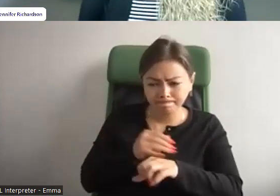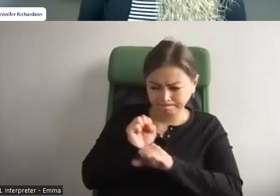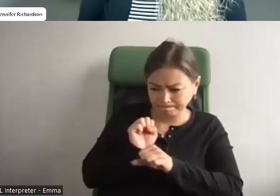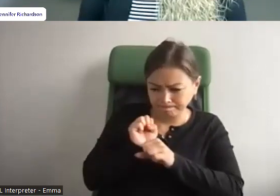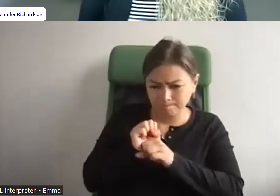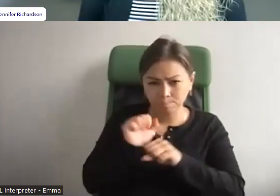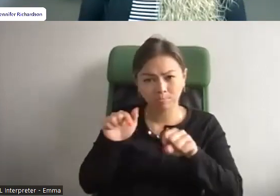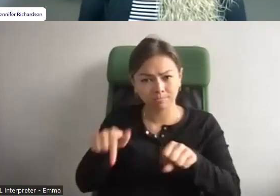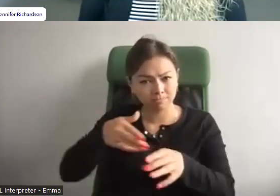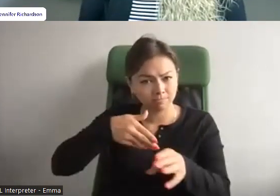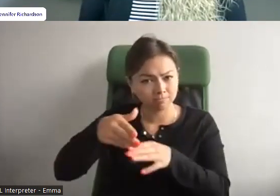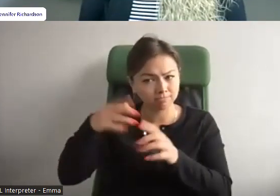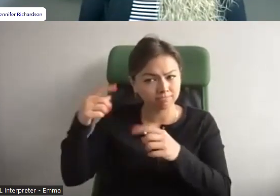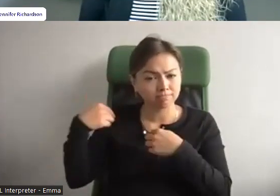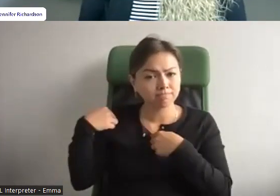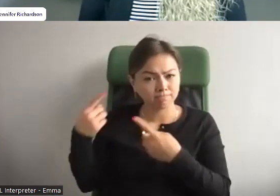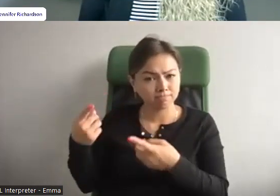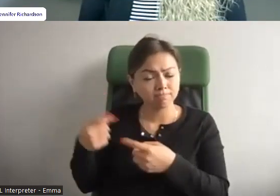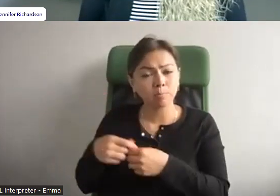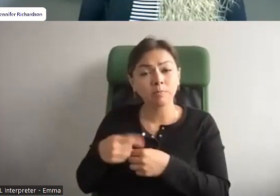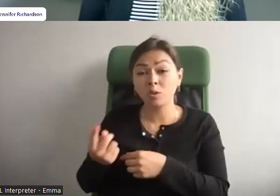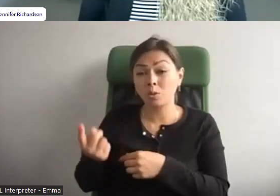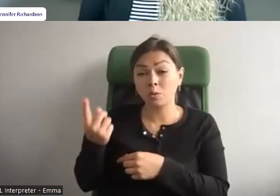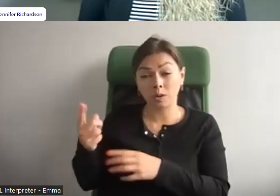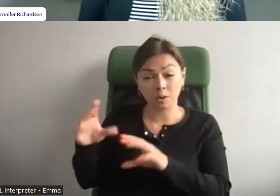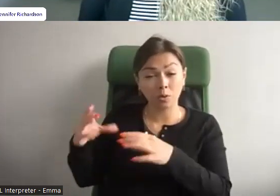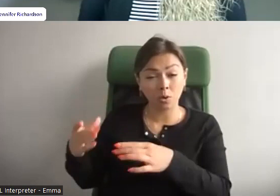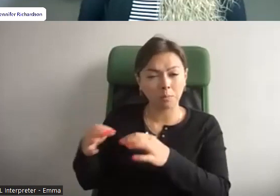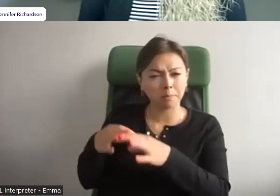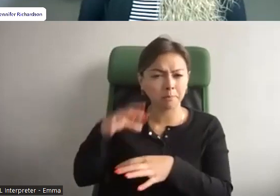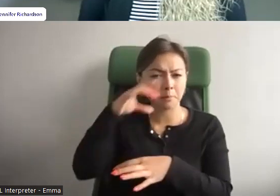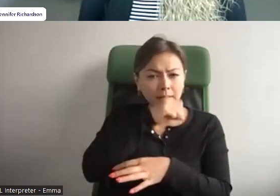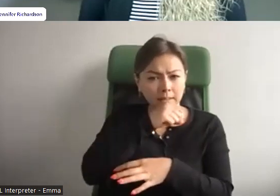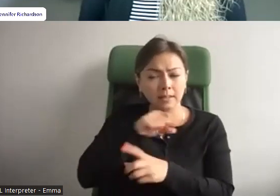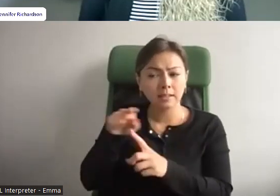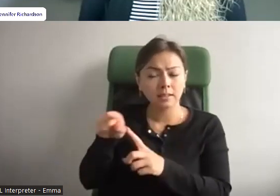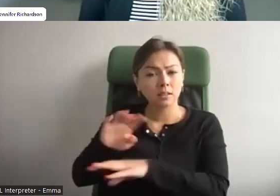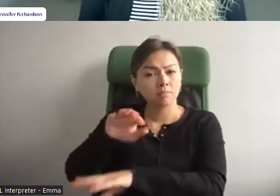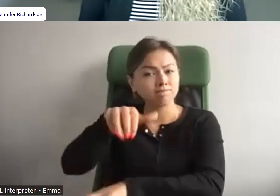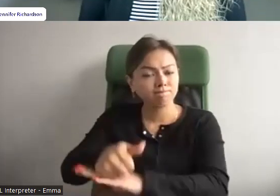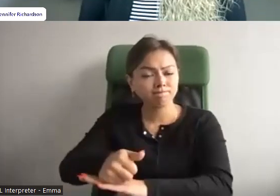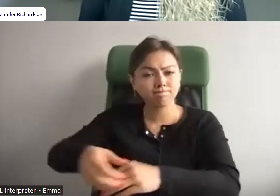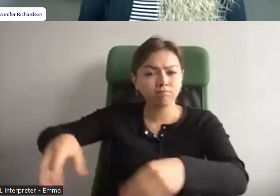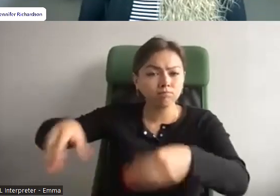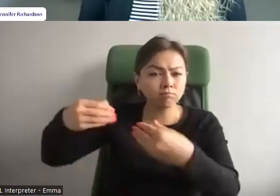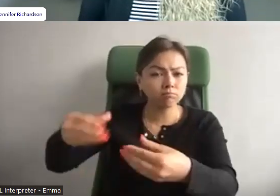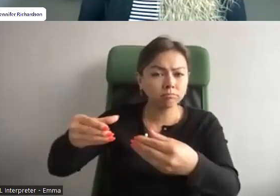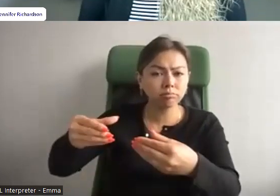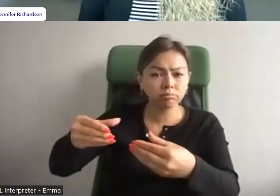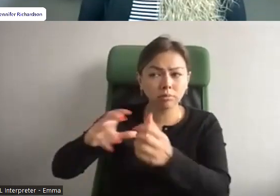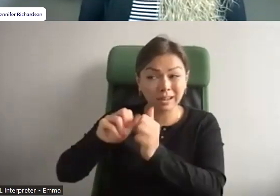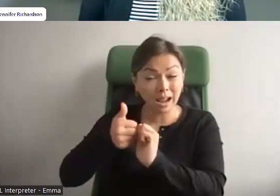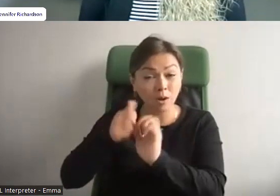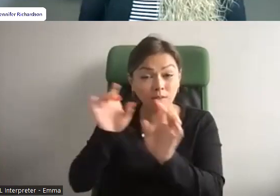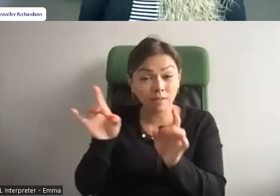And the Rutgers group actually has come out with a whole sort of compendium on how violence against